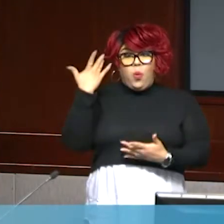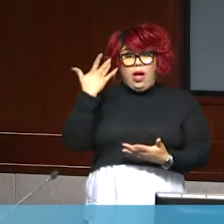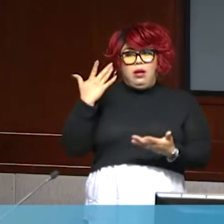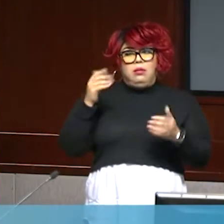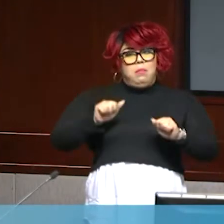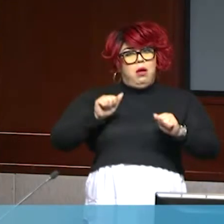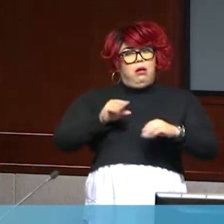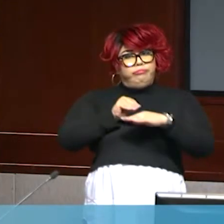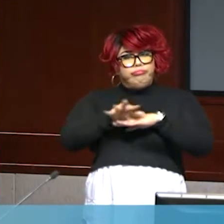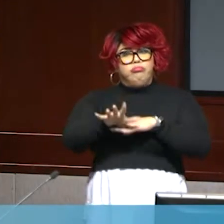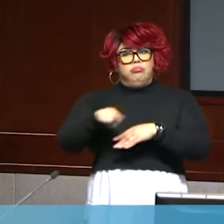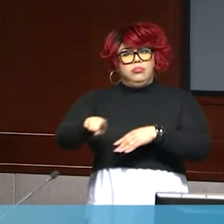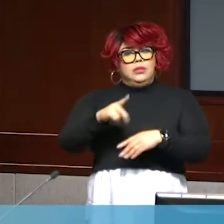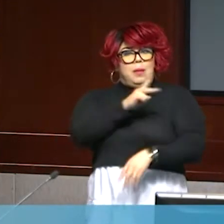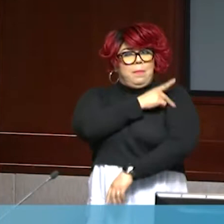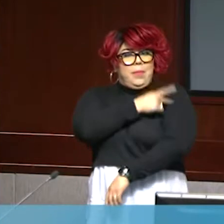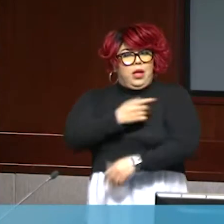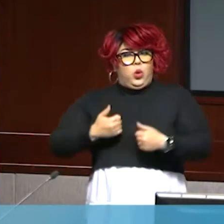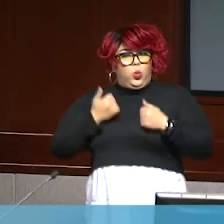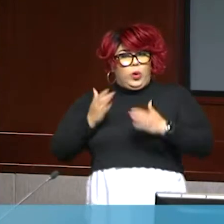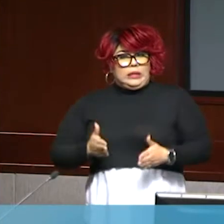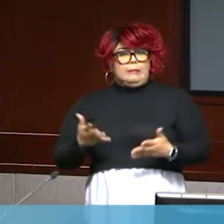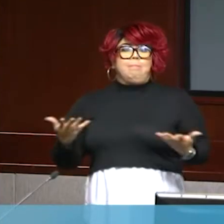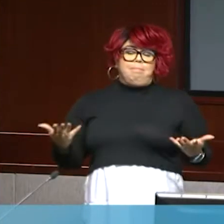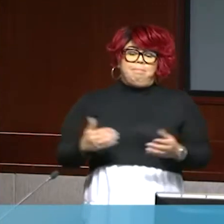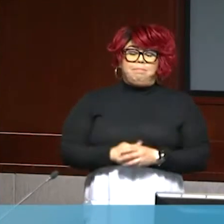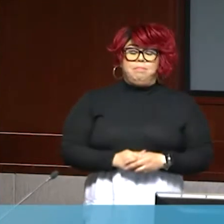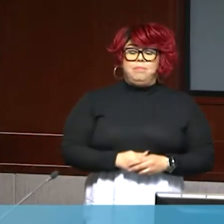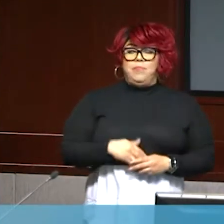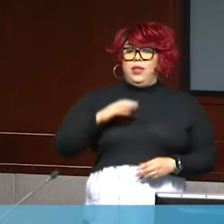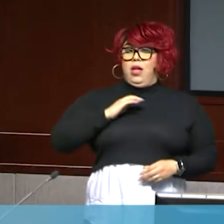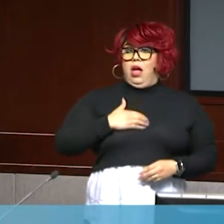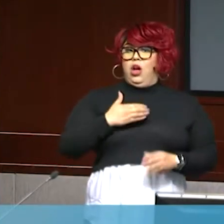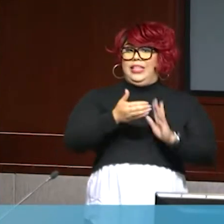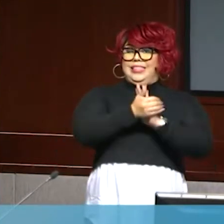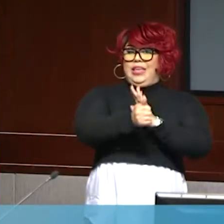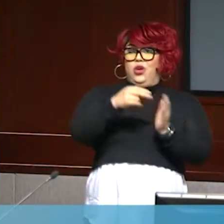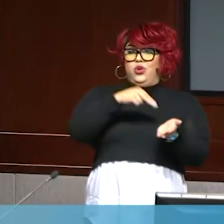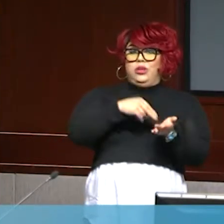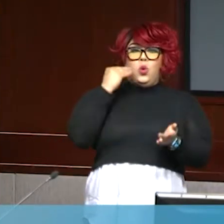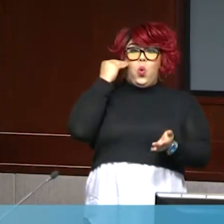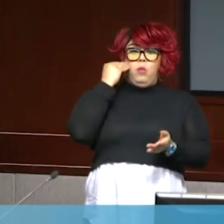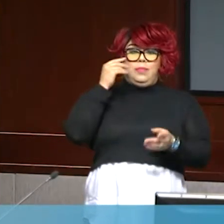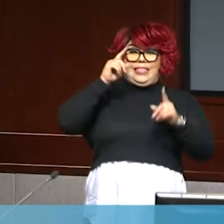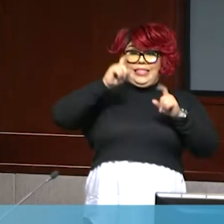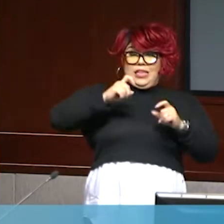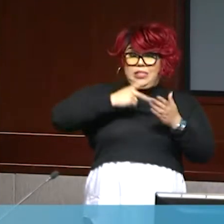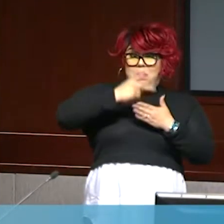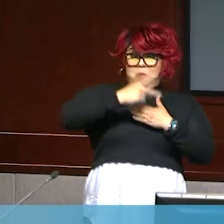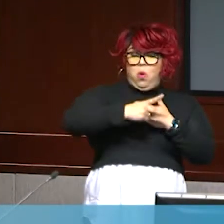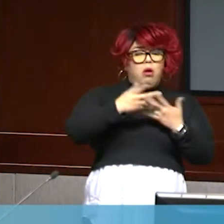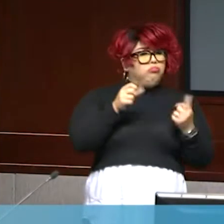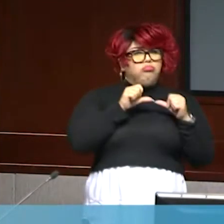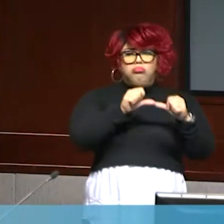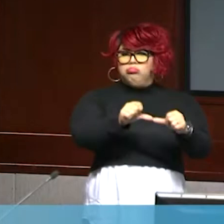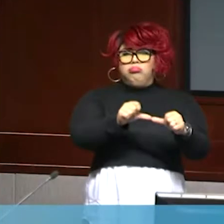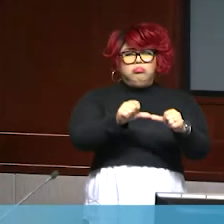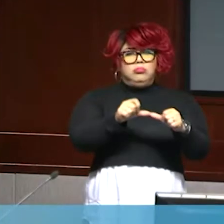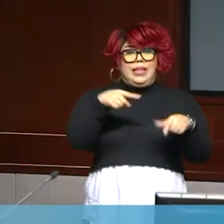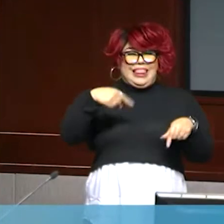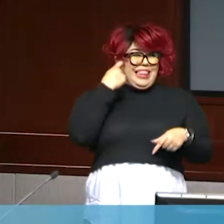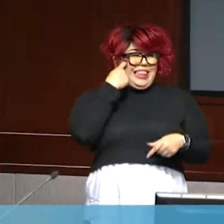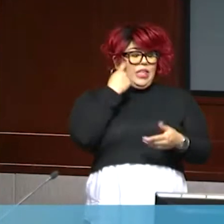those sites. Our skilled nursing facility testing program still remains active. This week we were